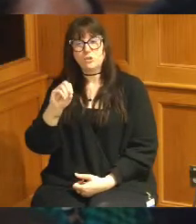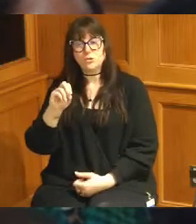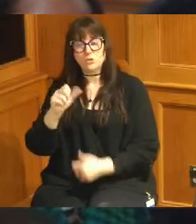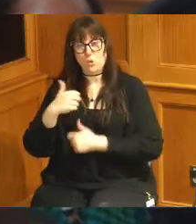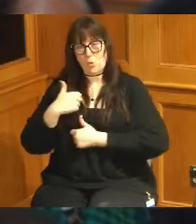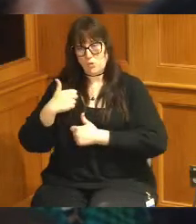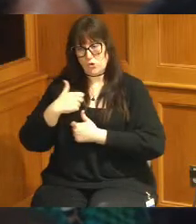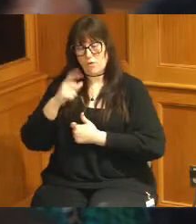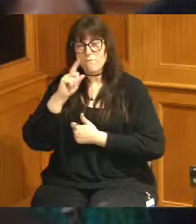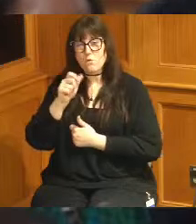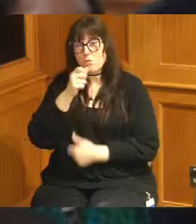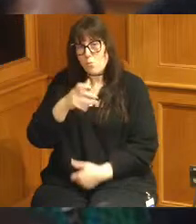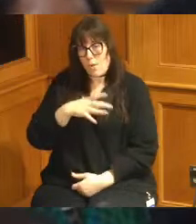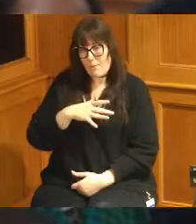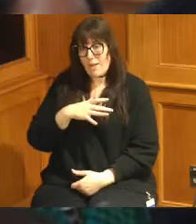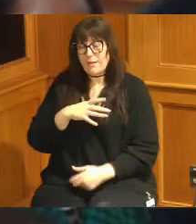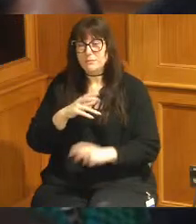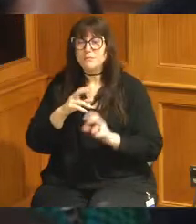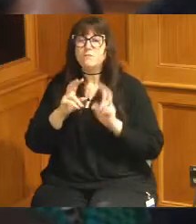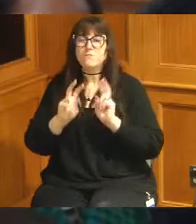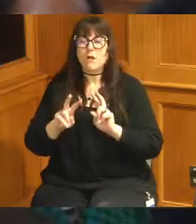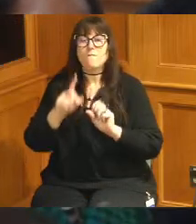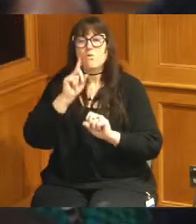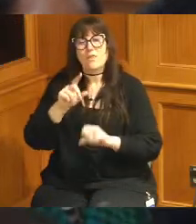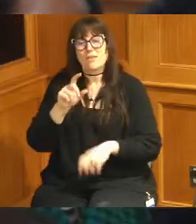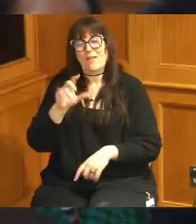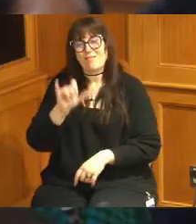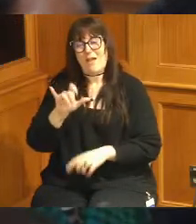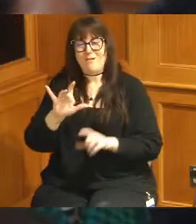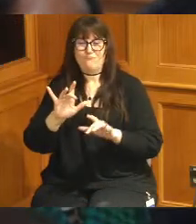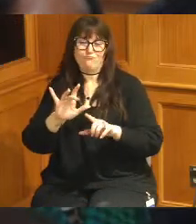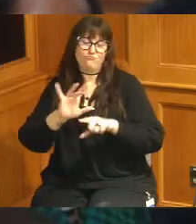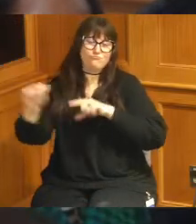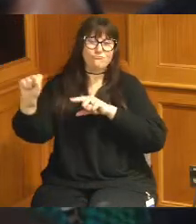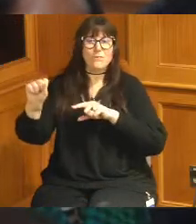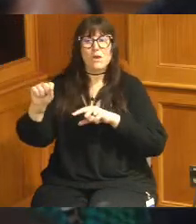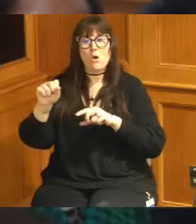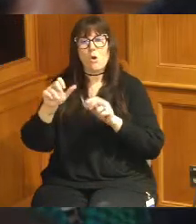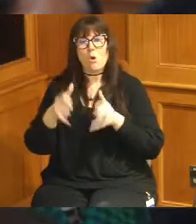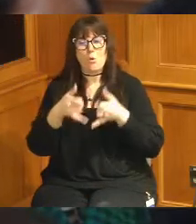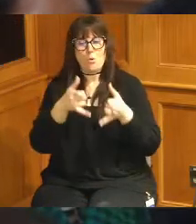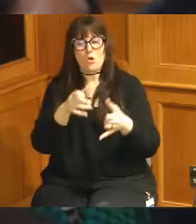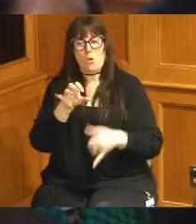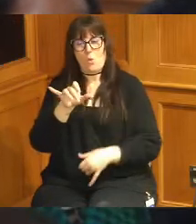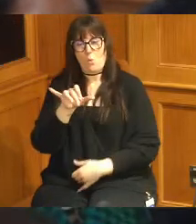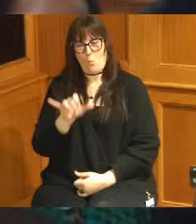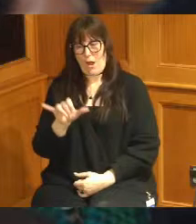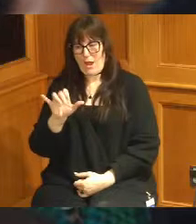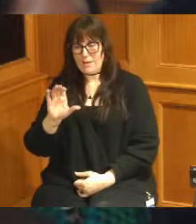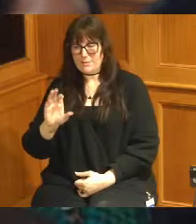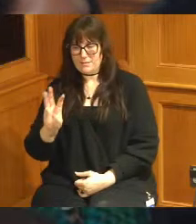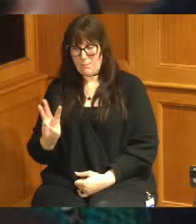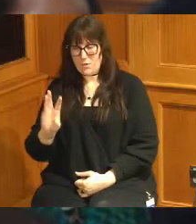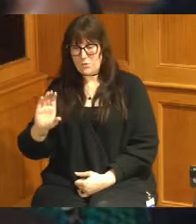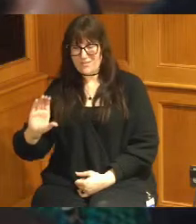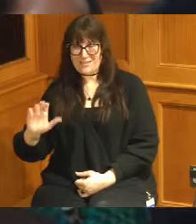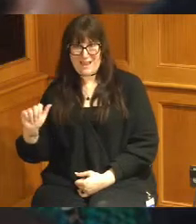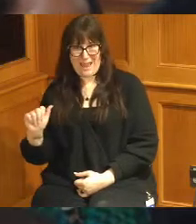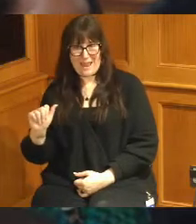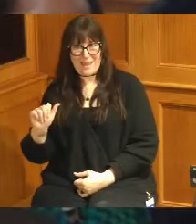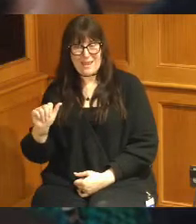Women's Political Caucus Outstanding Achievement Award, in addition to be recognized as the YWCA Rising